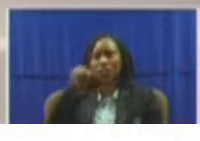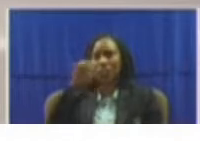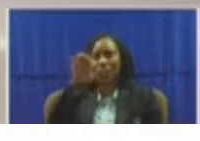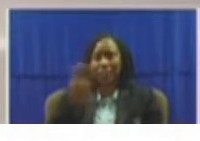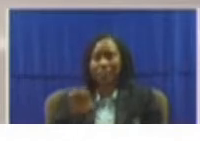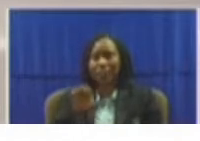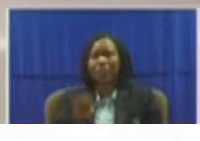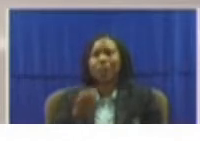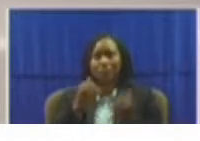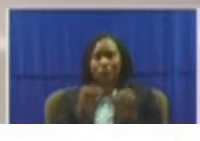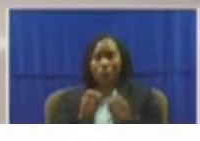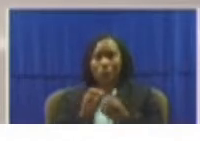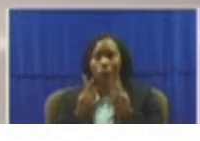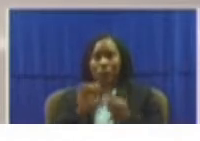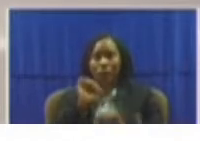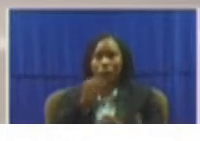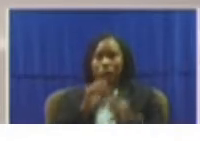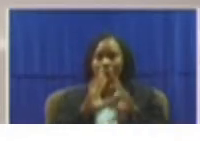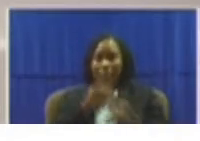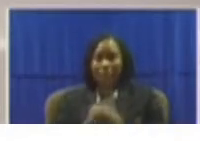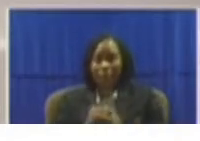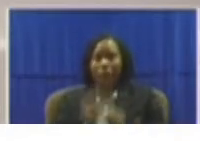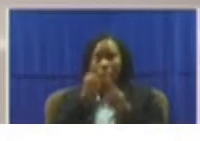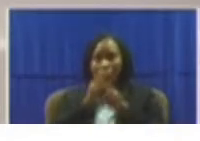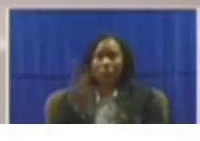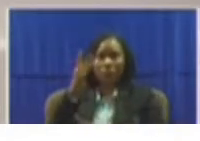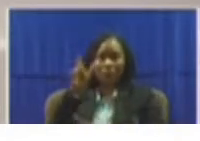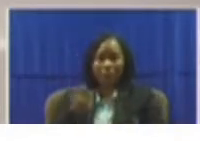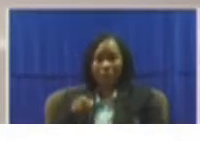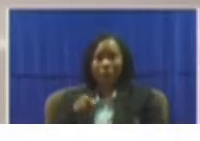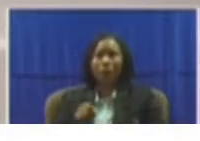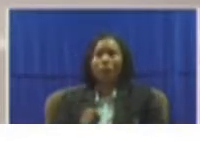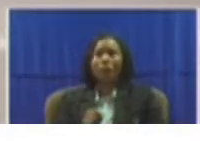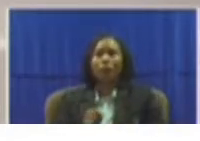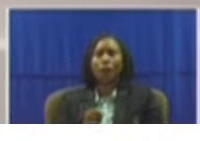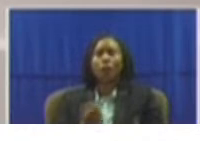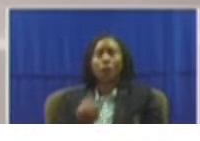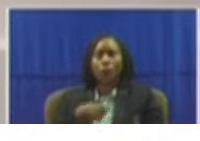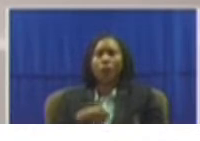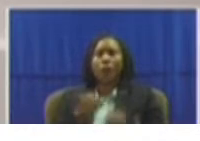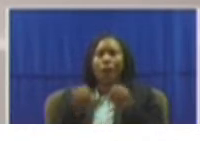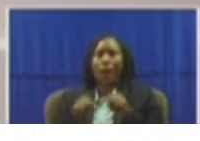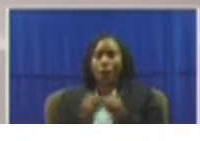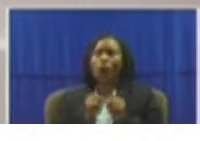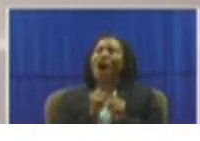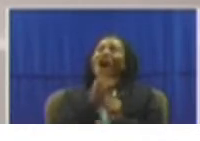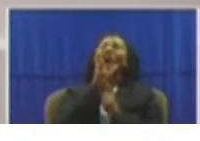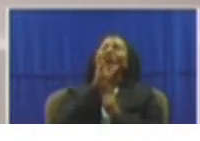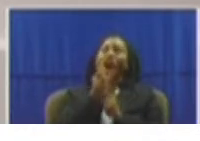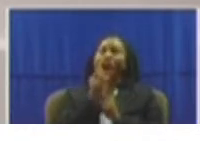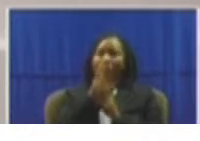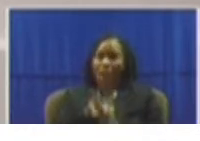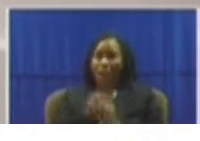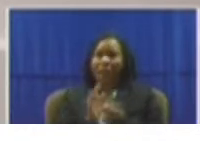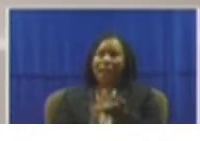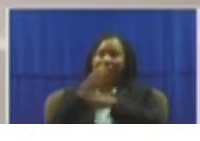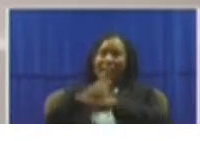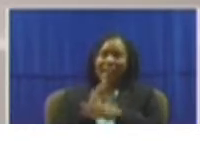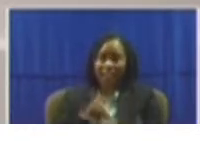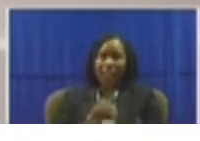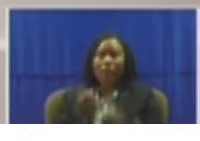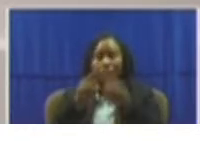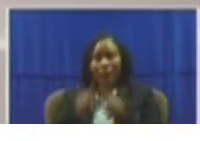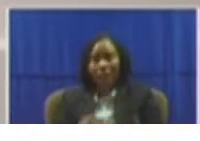Honorable Speaker. Honorable Speaker, it is allowed to heckle and interject, but the Honorable Leader